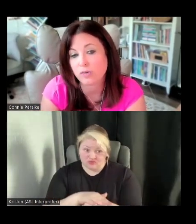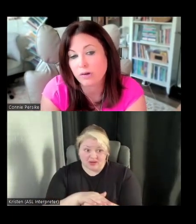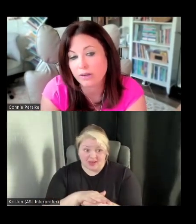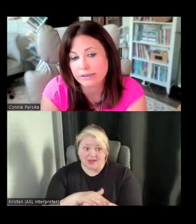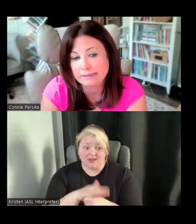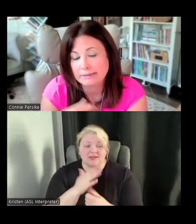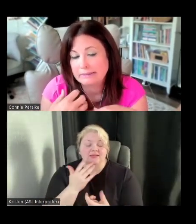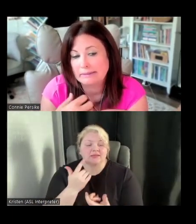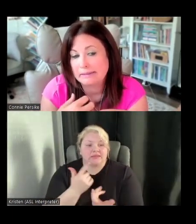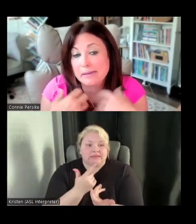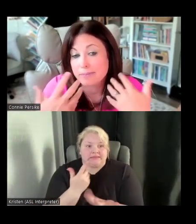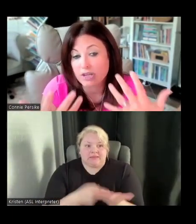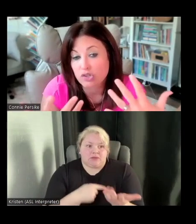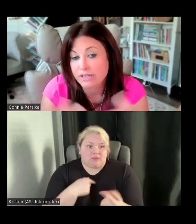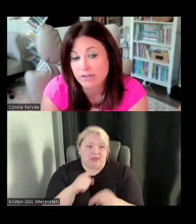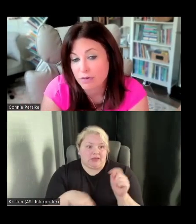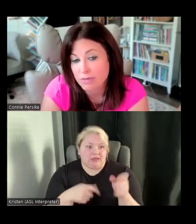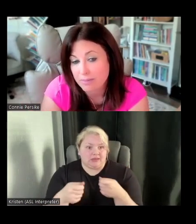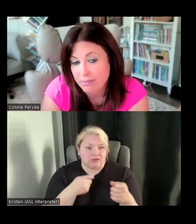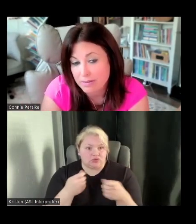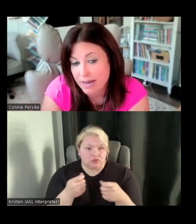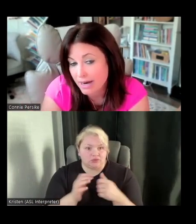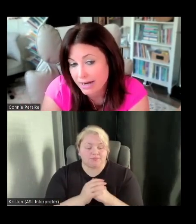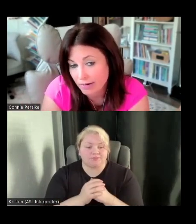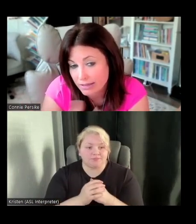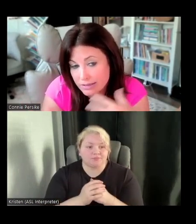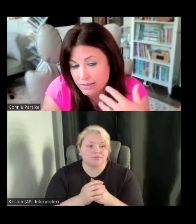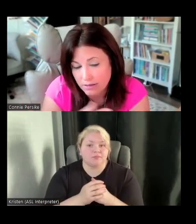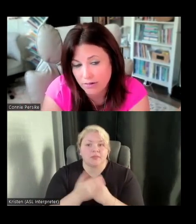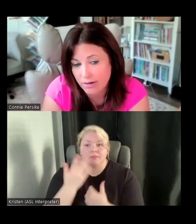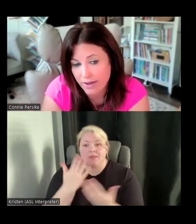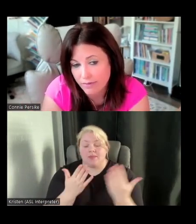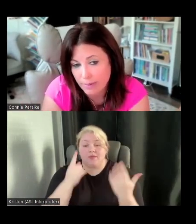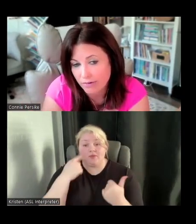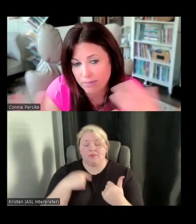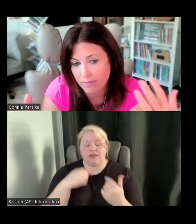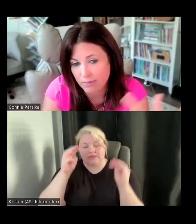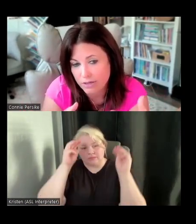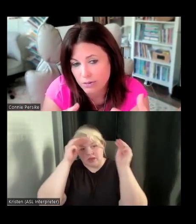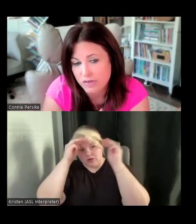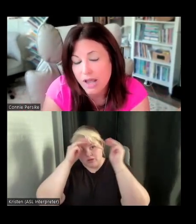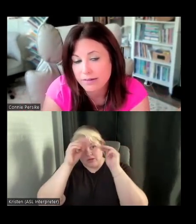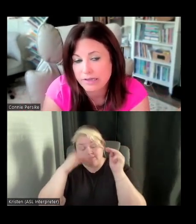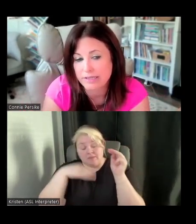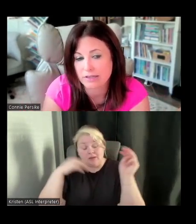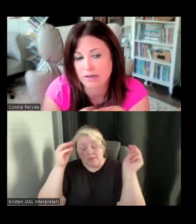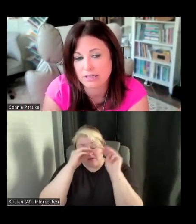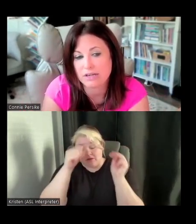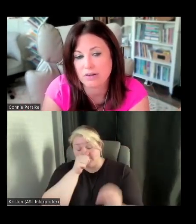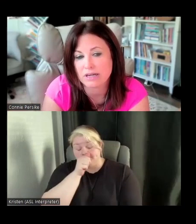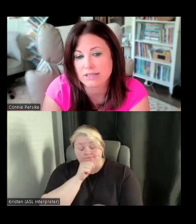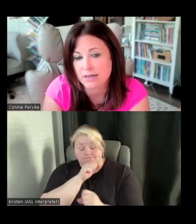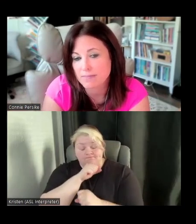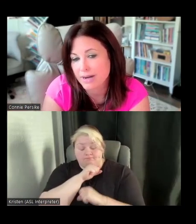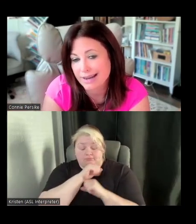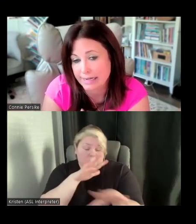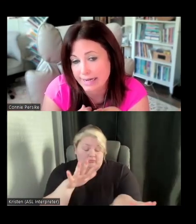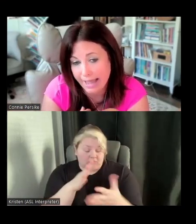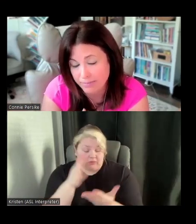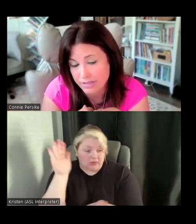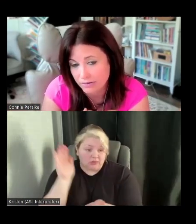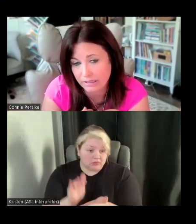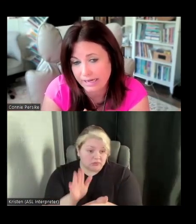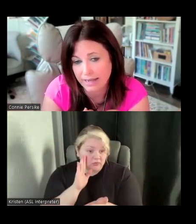our control. A stressor for me might be my migraines. You know, if I have a migraine, my window of tolerance is going to decrease. It might